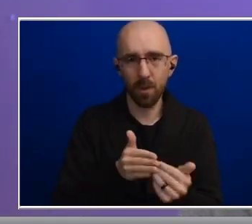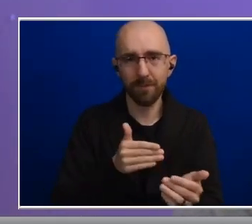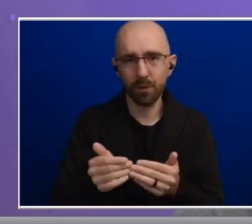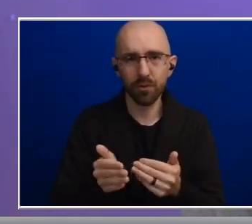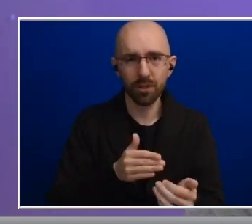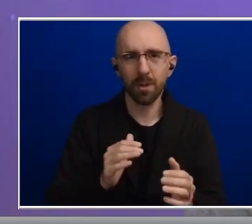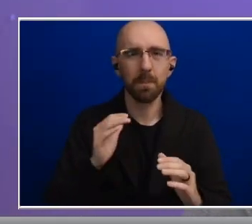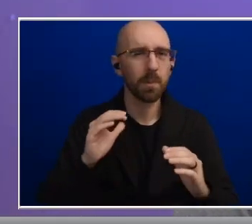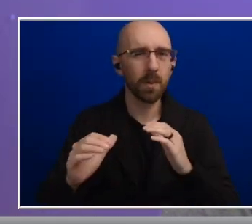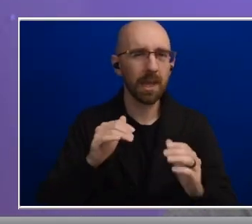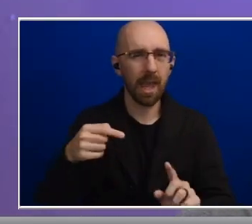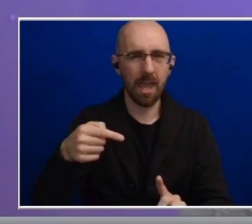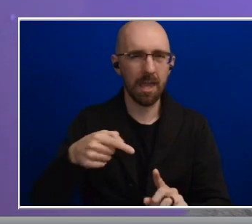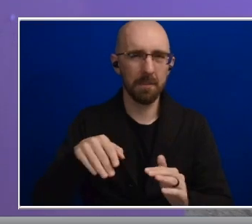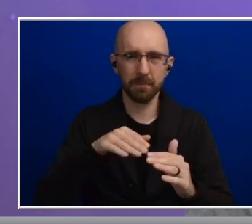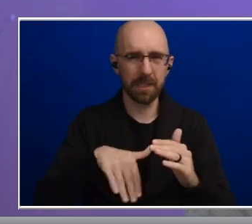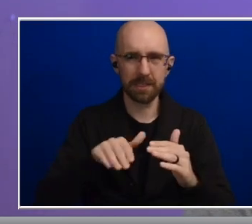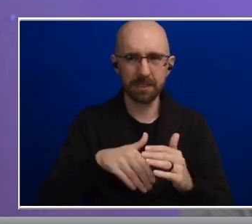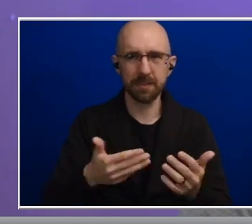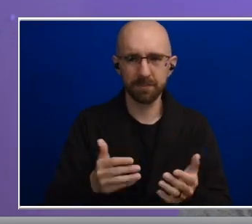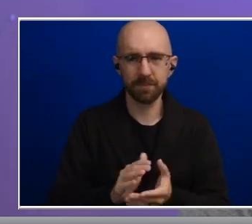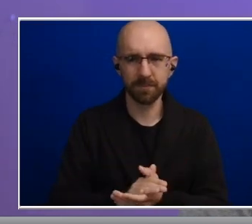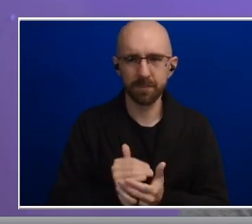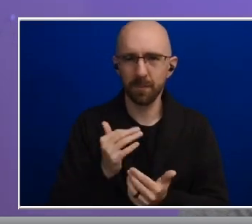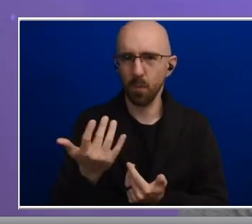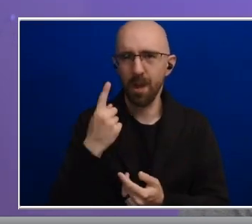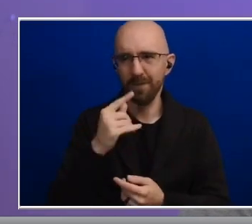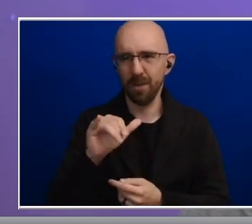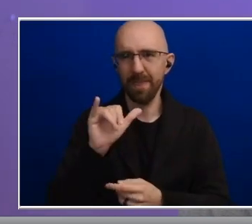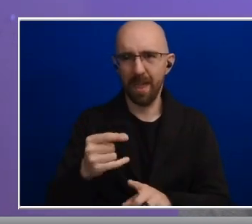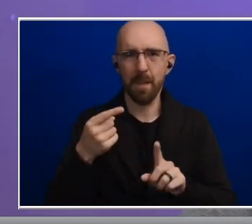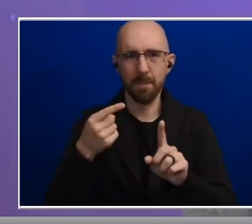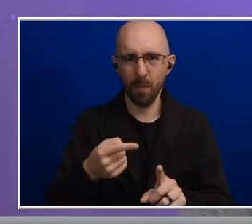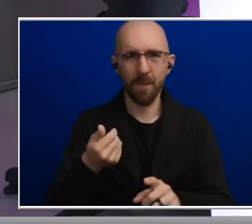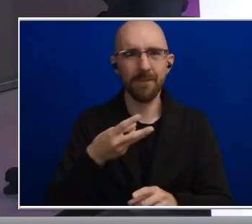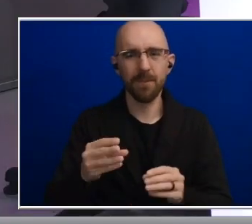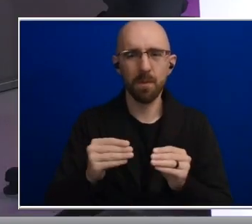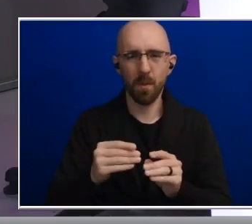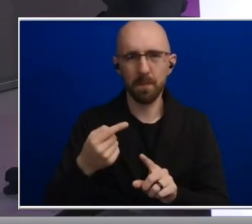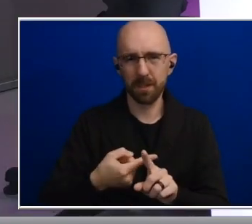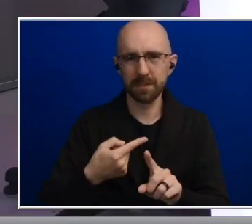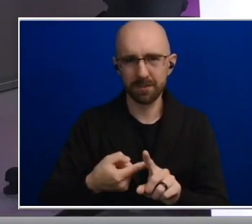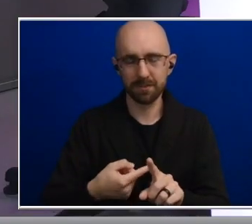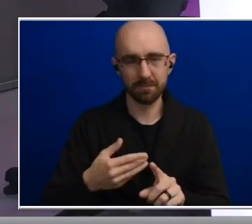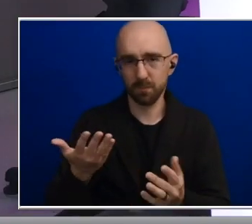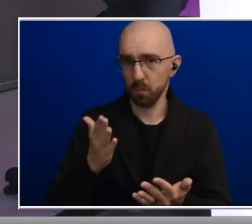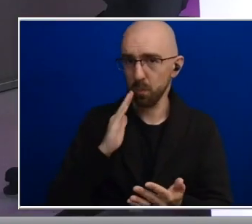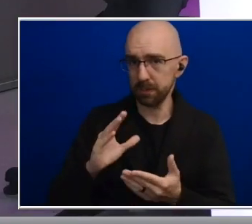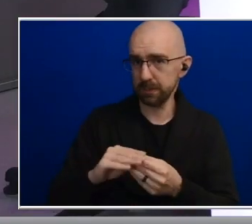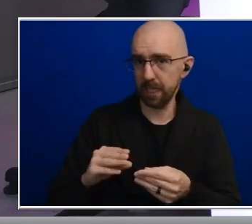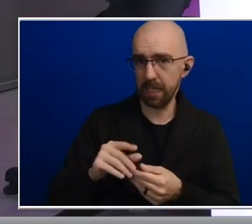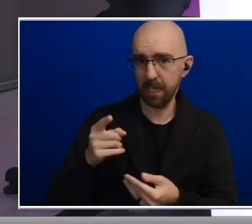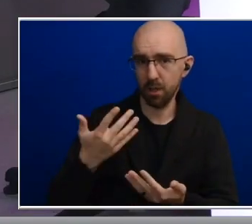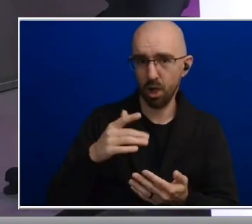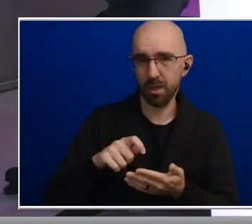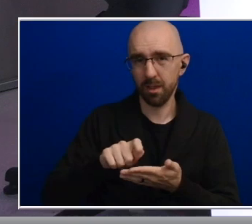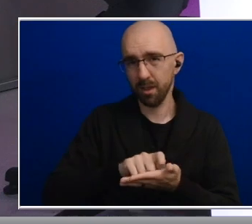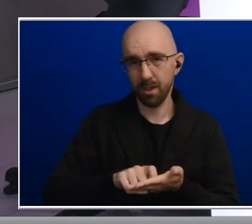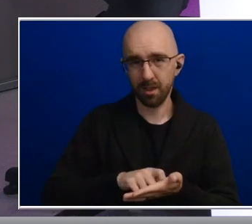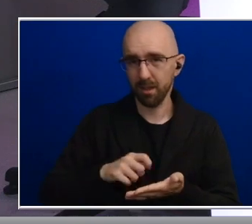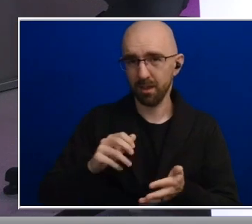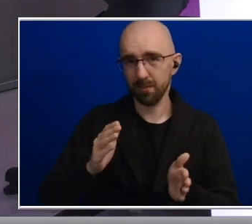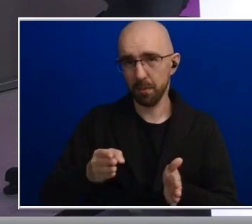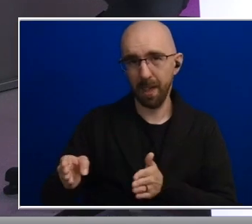basically. So I'm just waiting for that point. It's got a few more months. Yeah. You know what you're going to say? Have you already been crafting it in your mind? Yeah. I